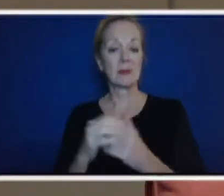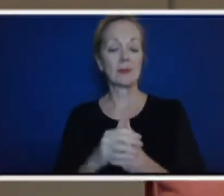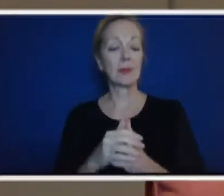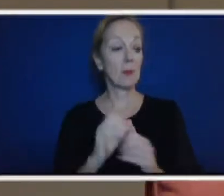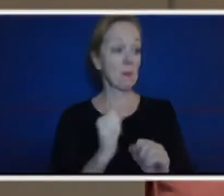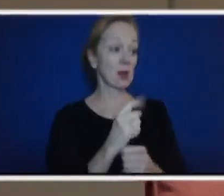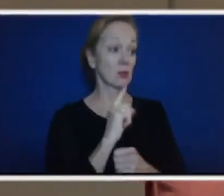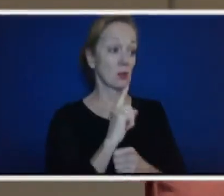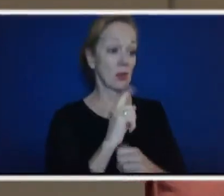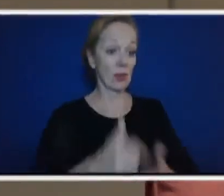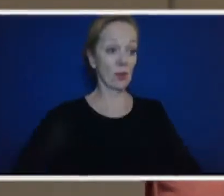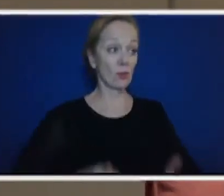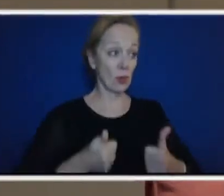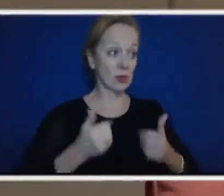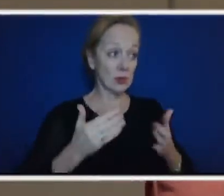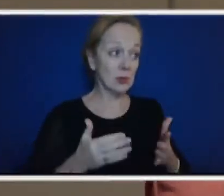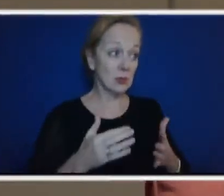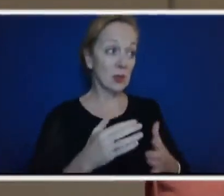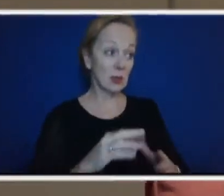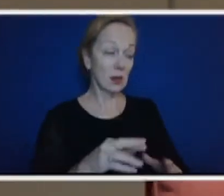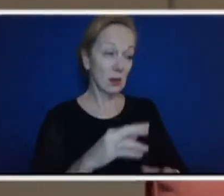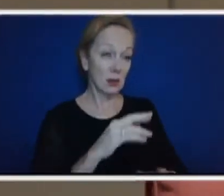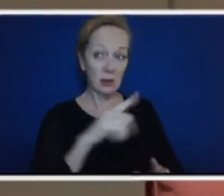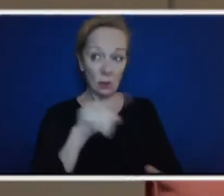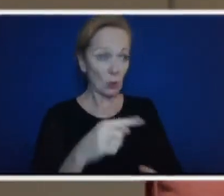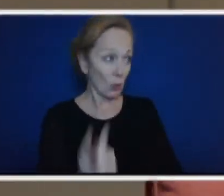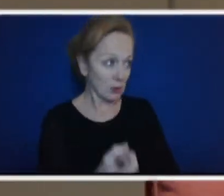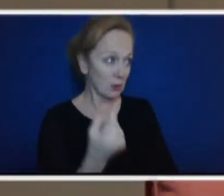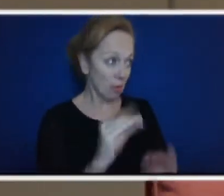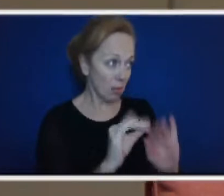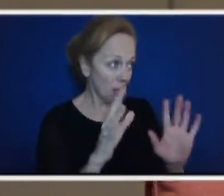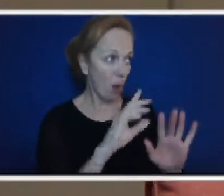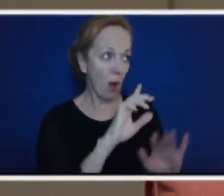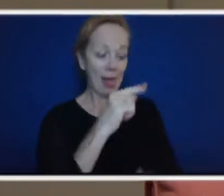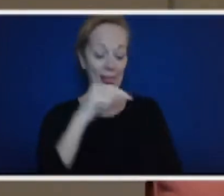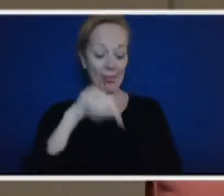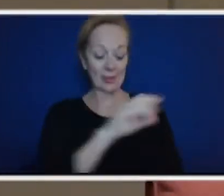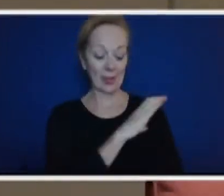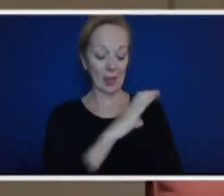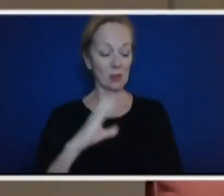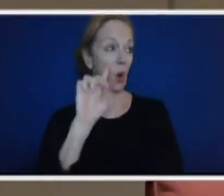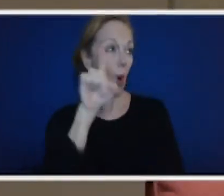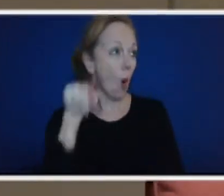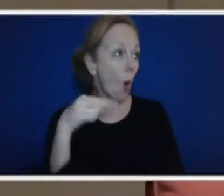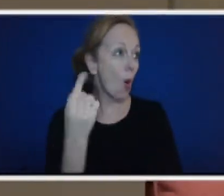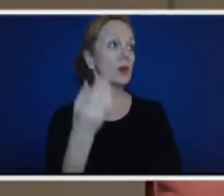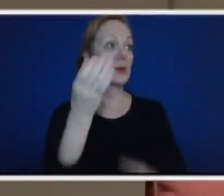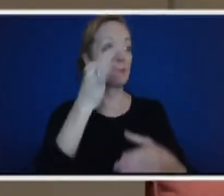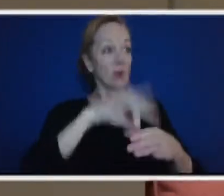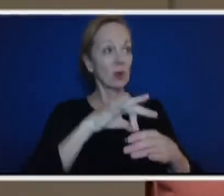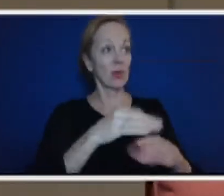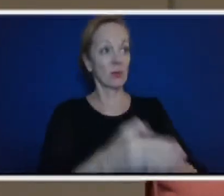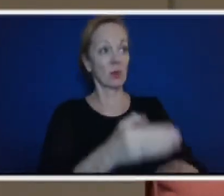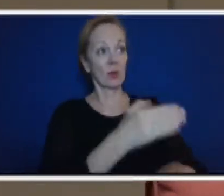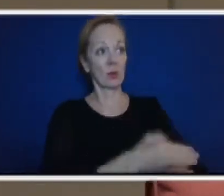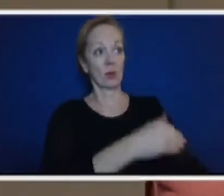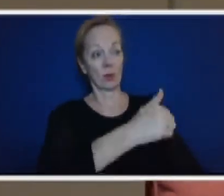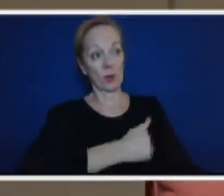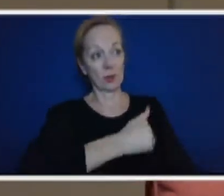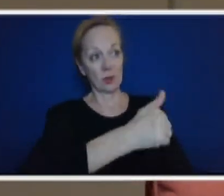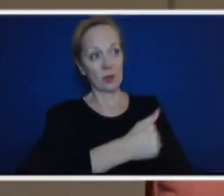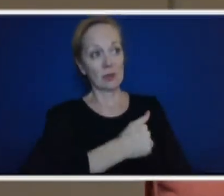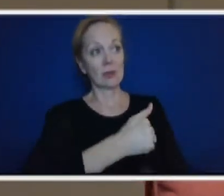are clear about that. That this council was only voting on the improved transportation, that